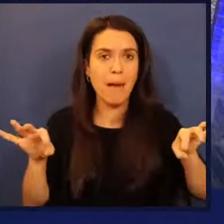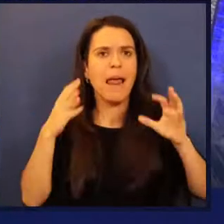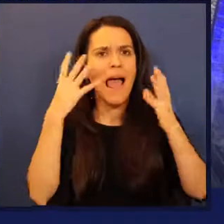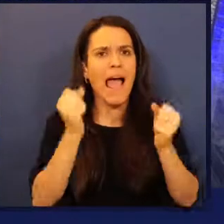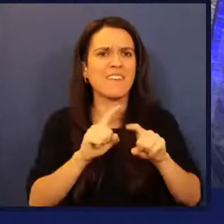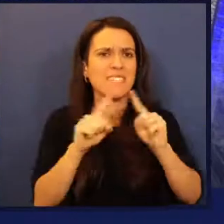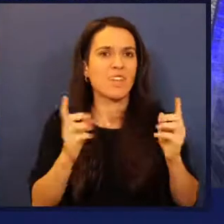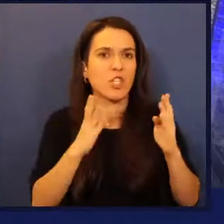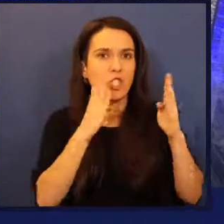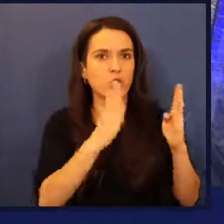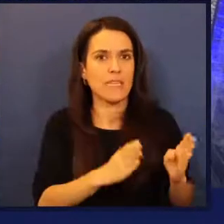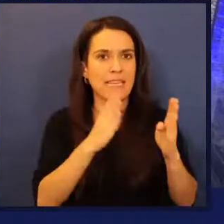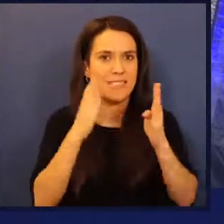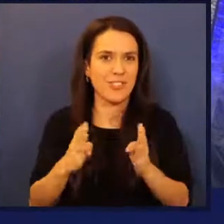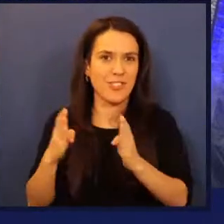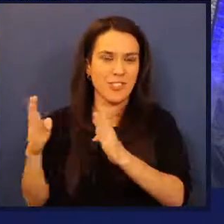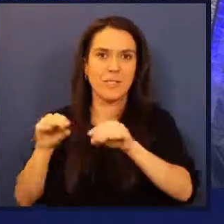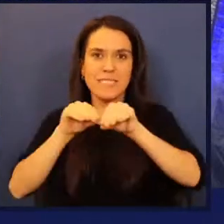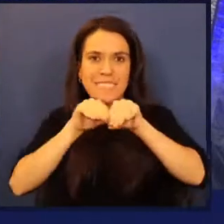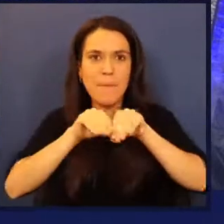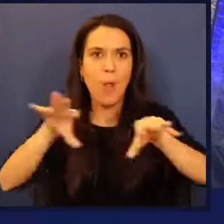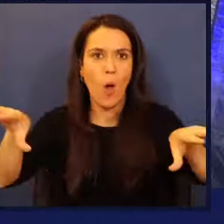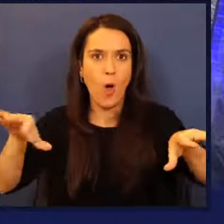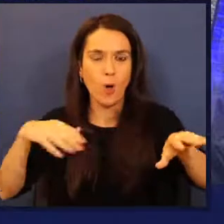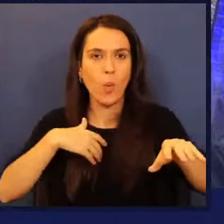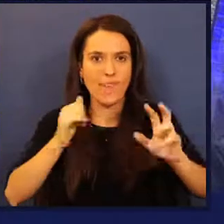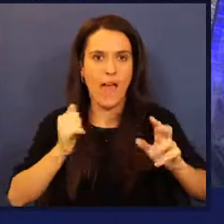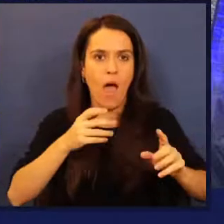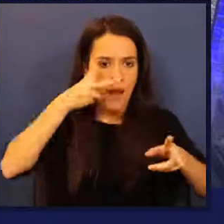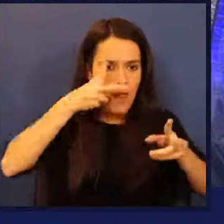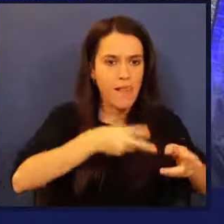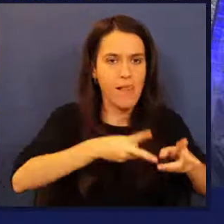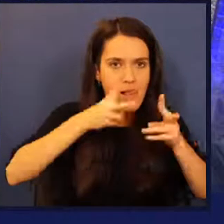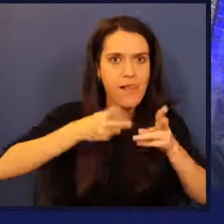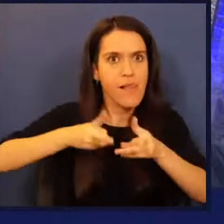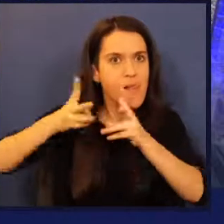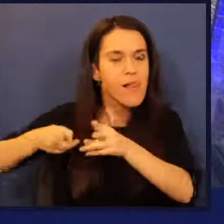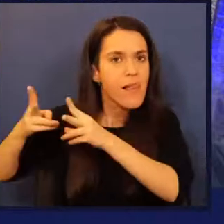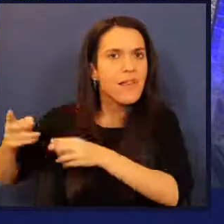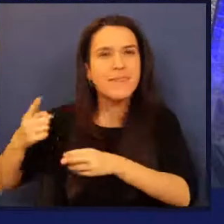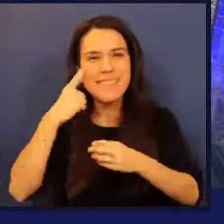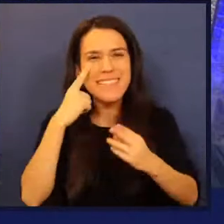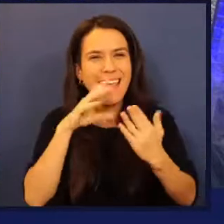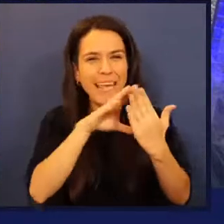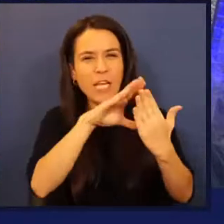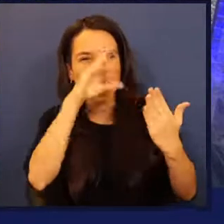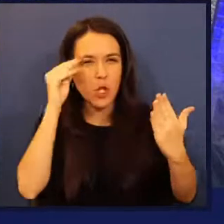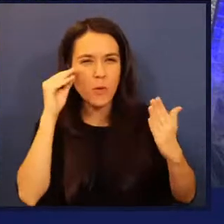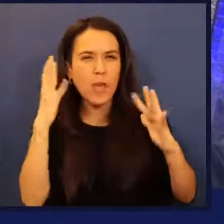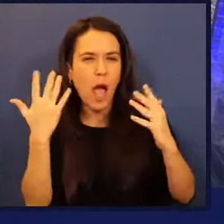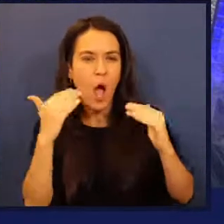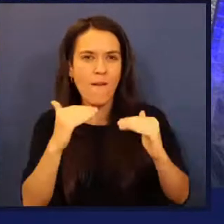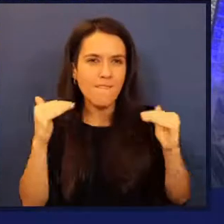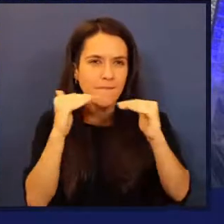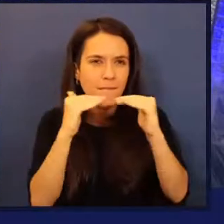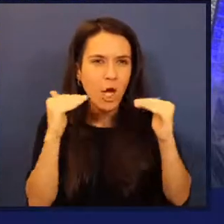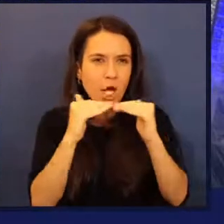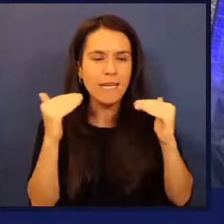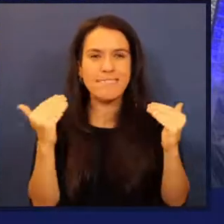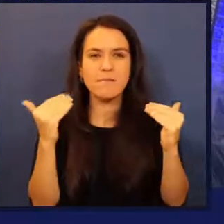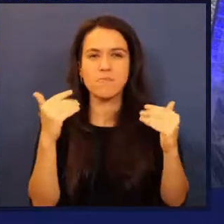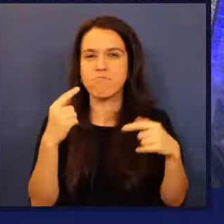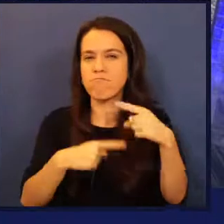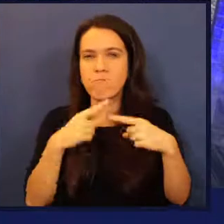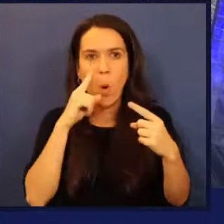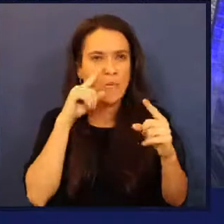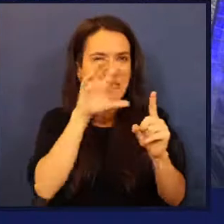stages of deploying that pipeline that we can inject interpretability or fairness checkers, if you will, or